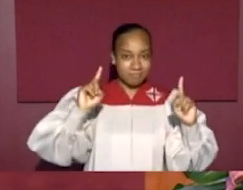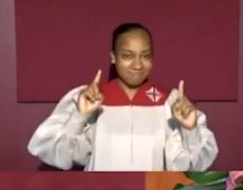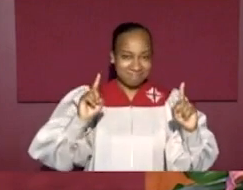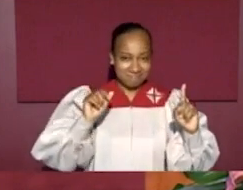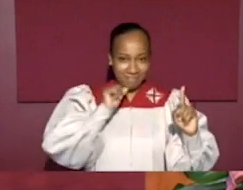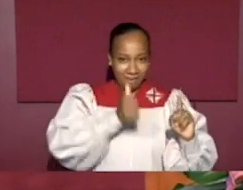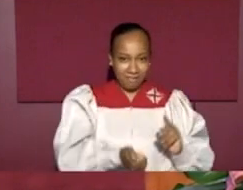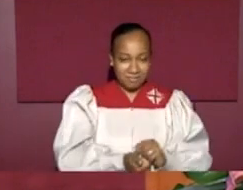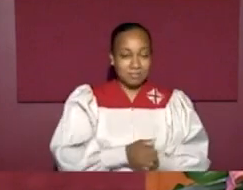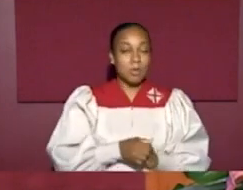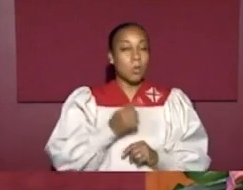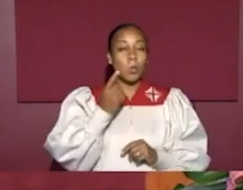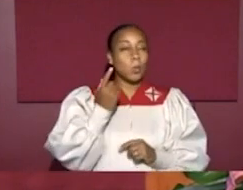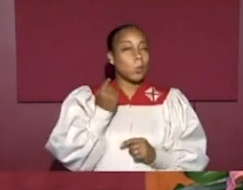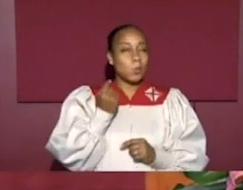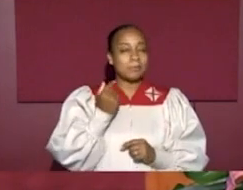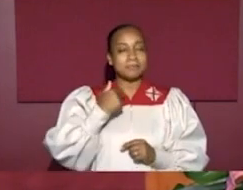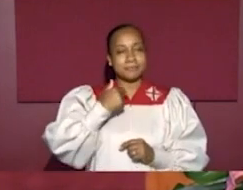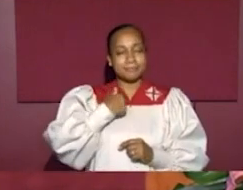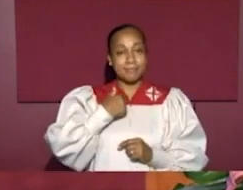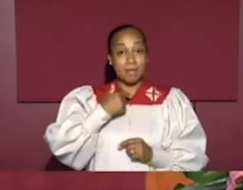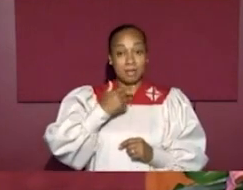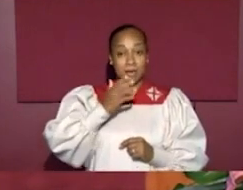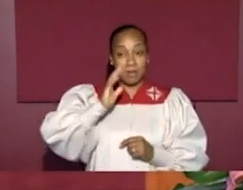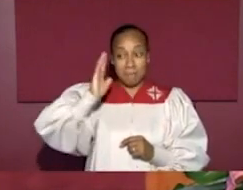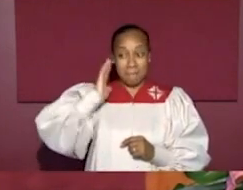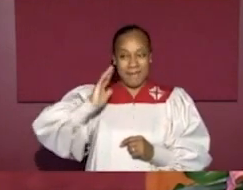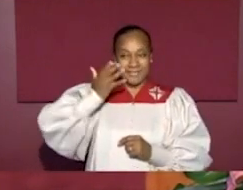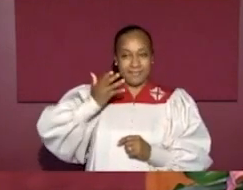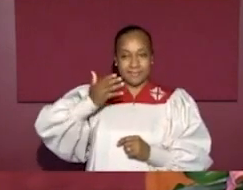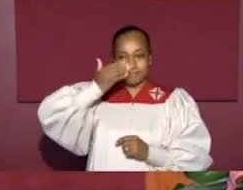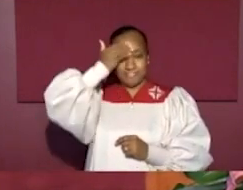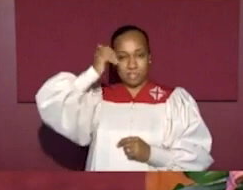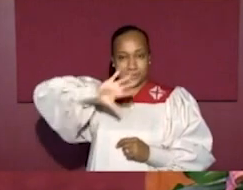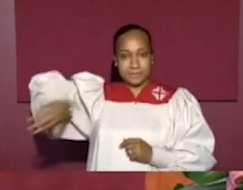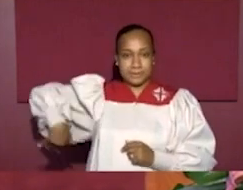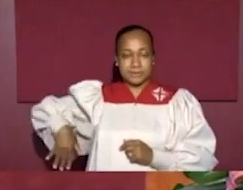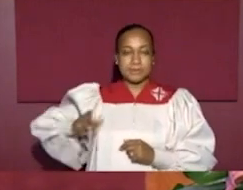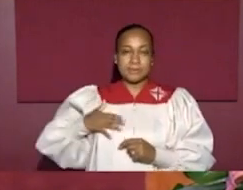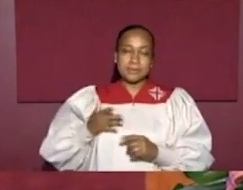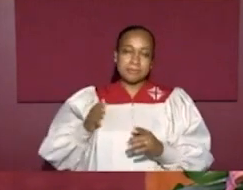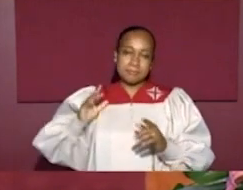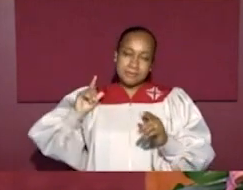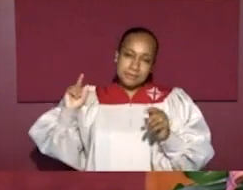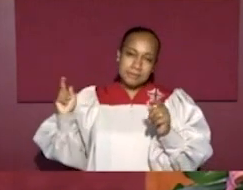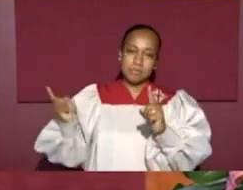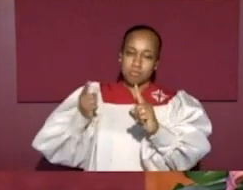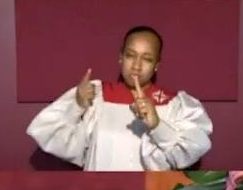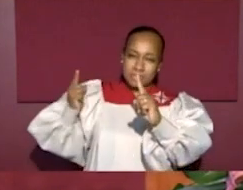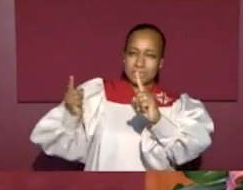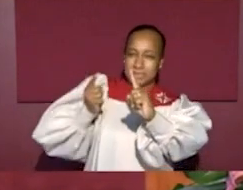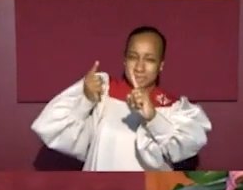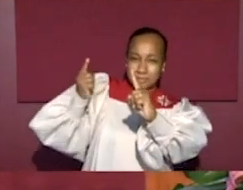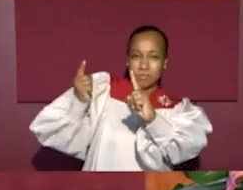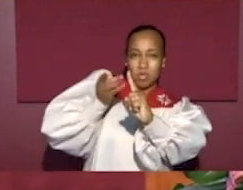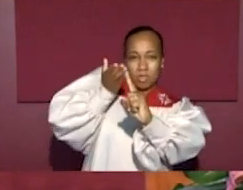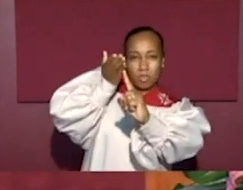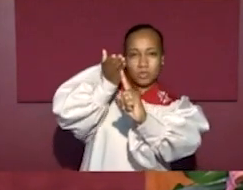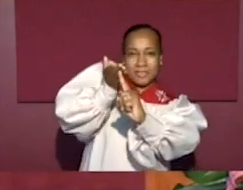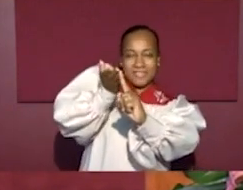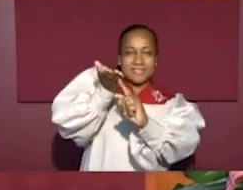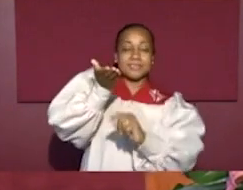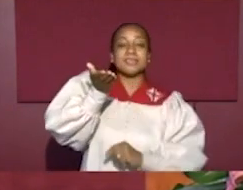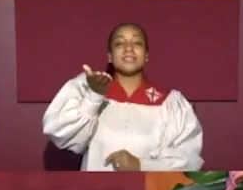I do, forgetting those things which are behind and reaching forth to those things which are before,